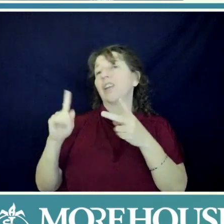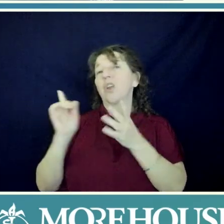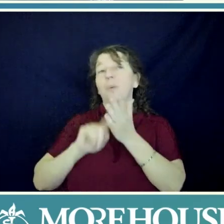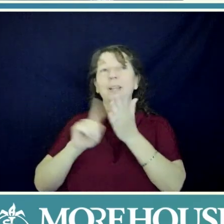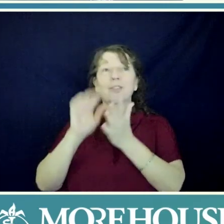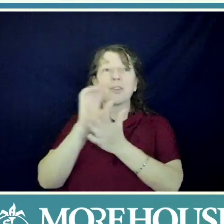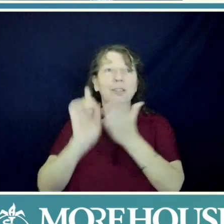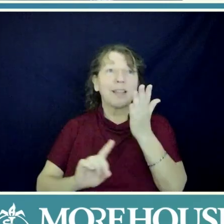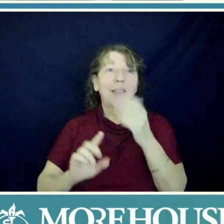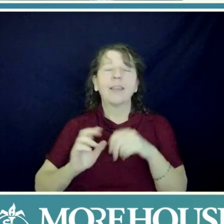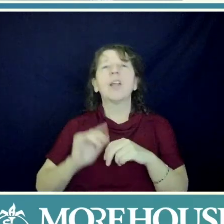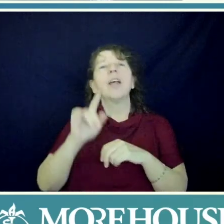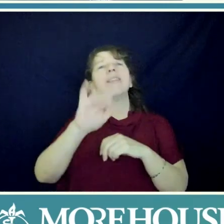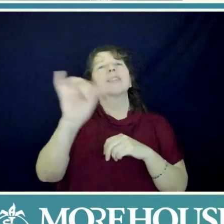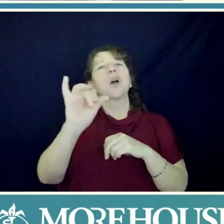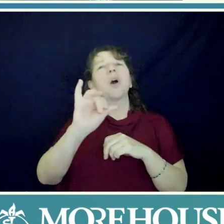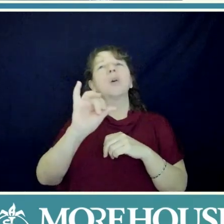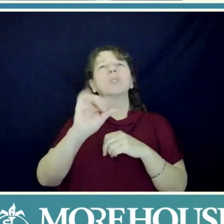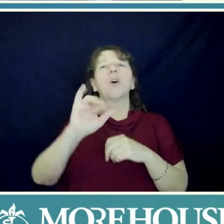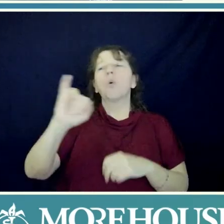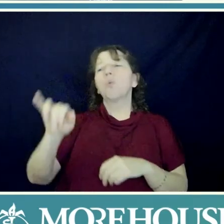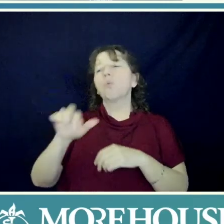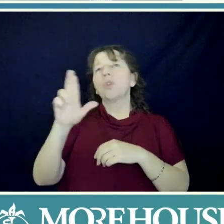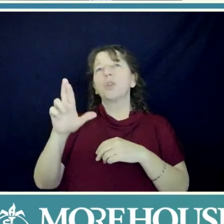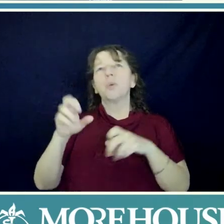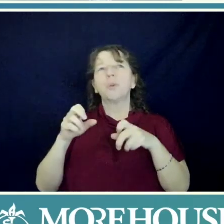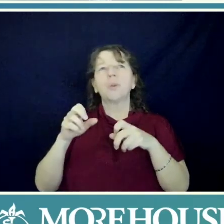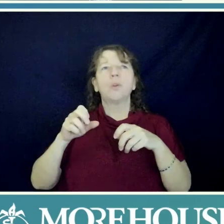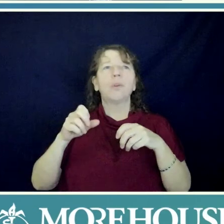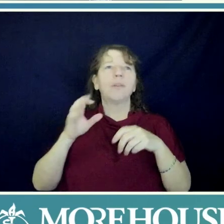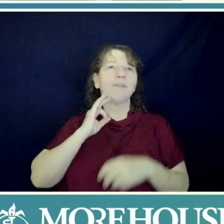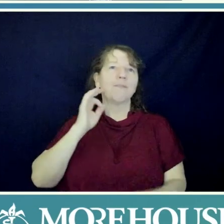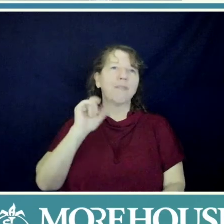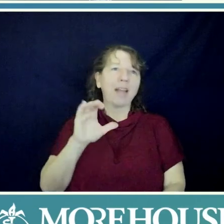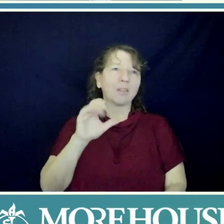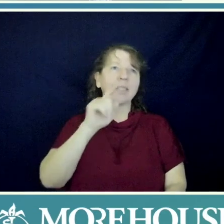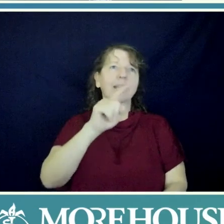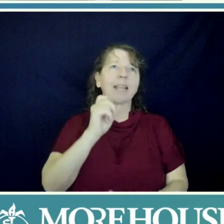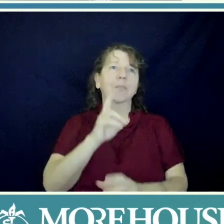opportunities for junior faculty through the KL2 program.